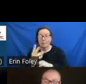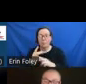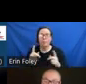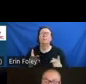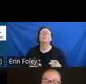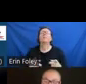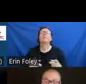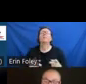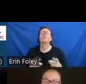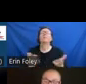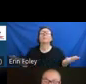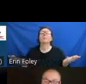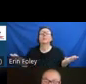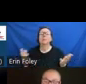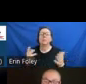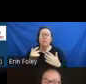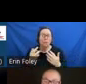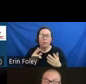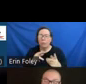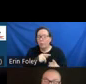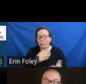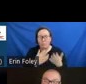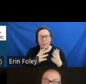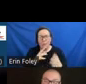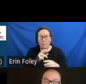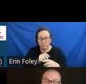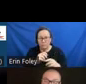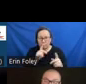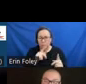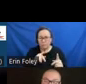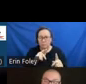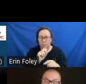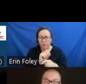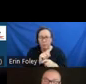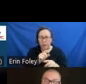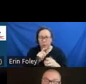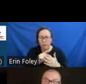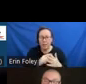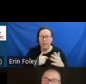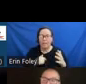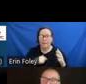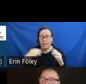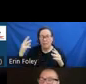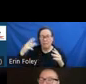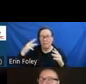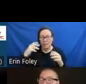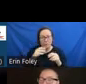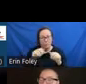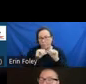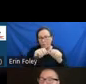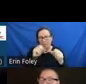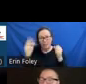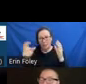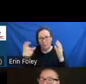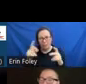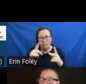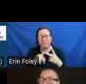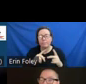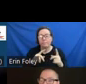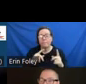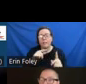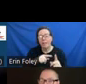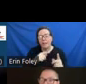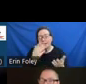someone who's a lawyer at a downtown law office in Boston, but they're quadriplegic. So they're going to need help with